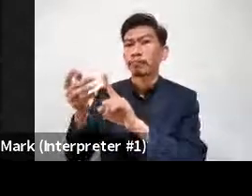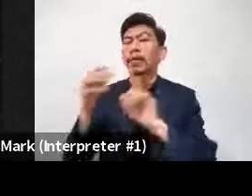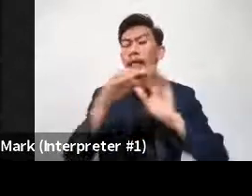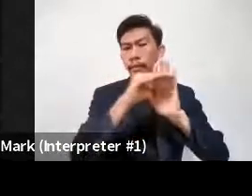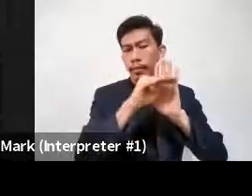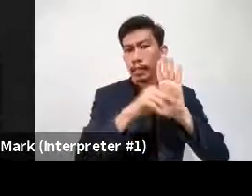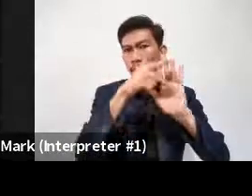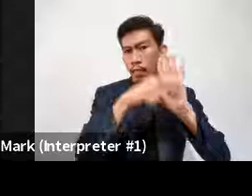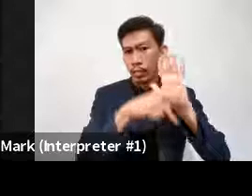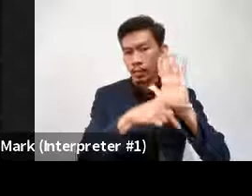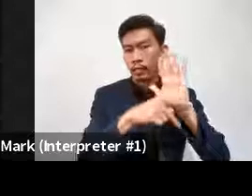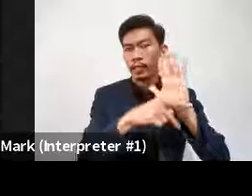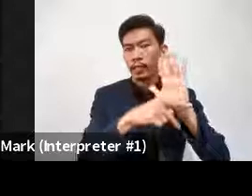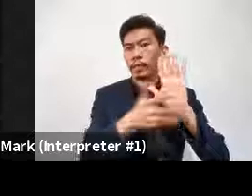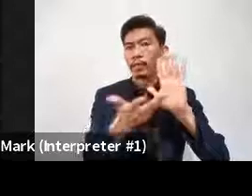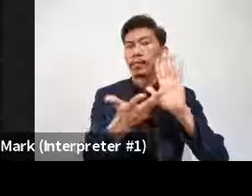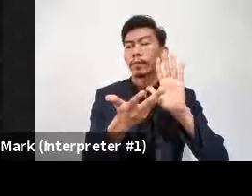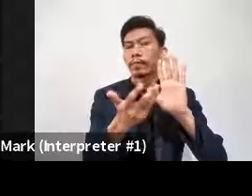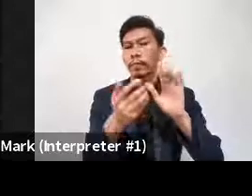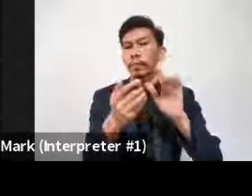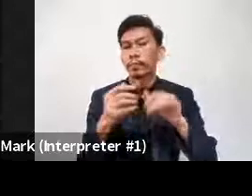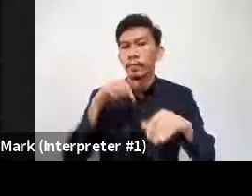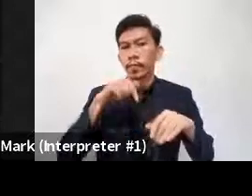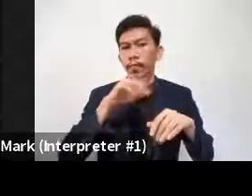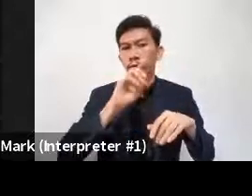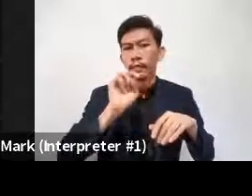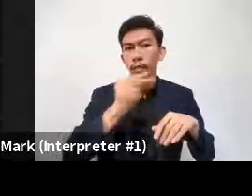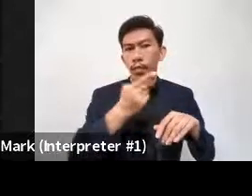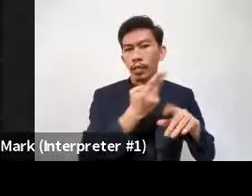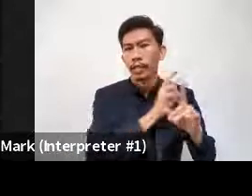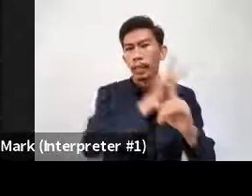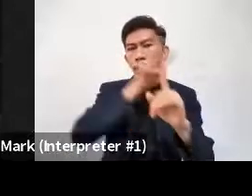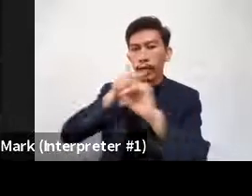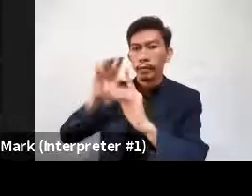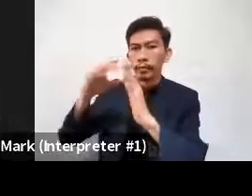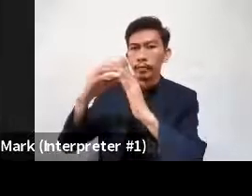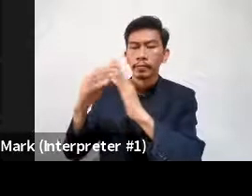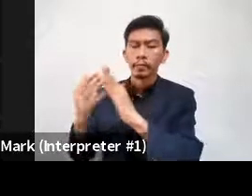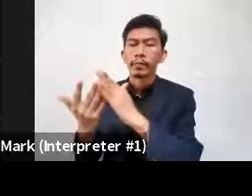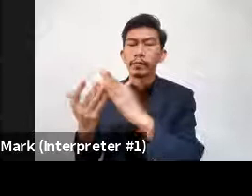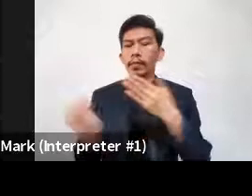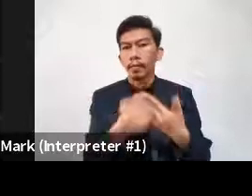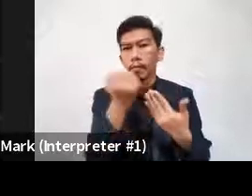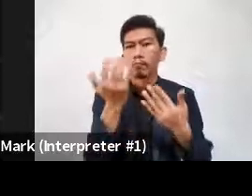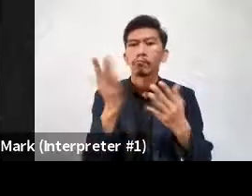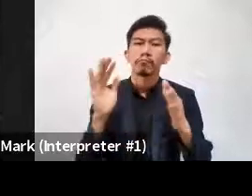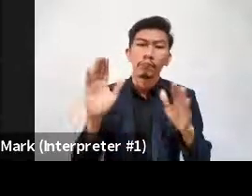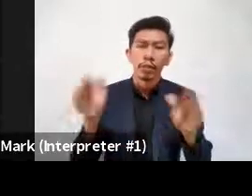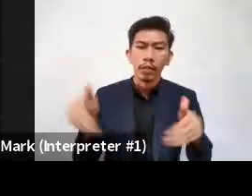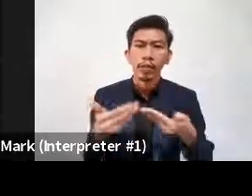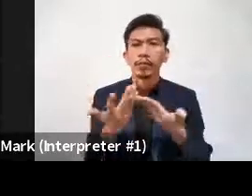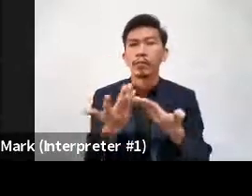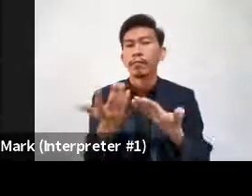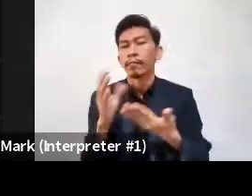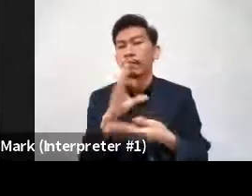guidelines promulgated here at the central office. It begins with a very simple introduction that's